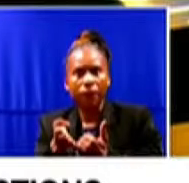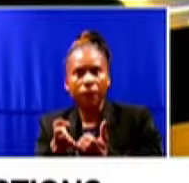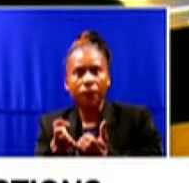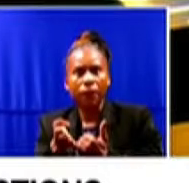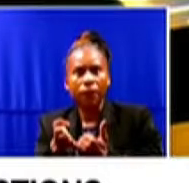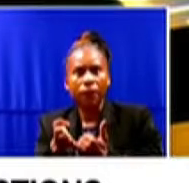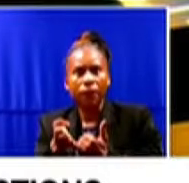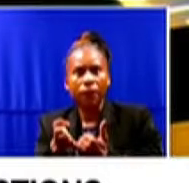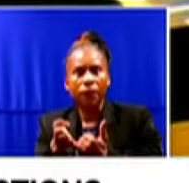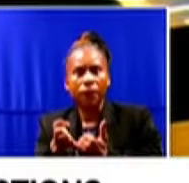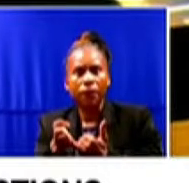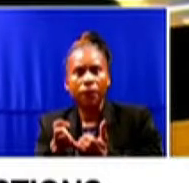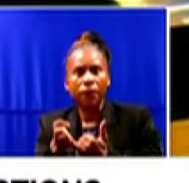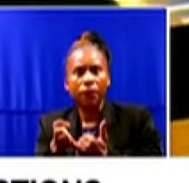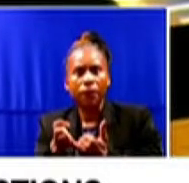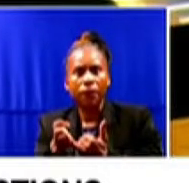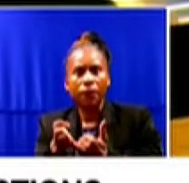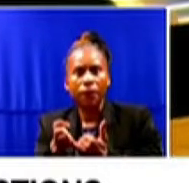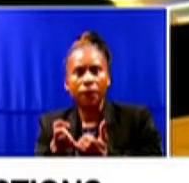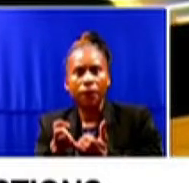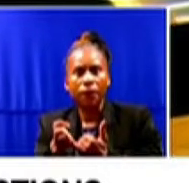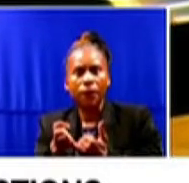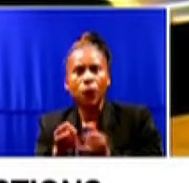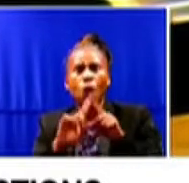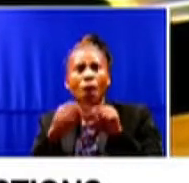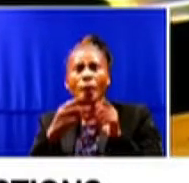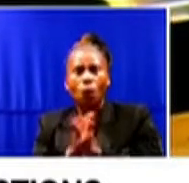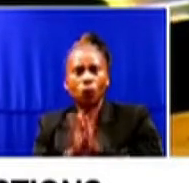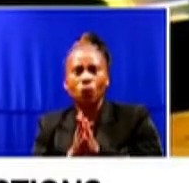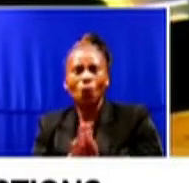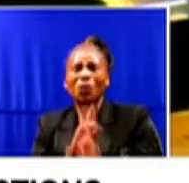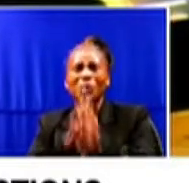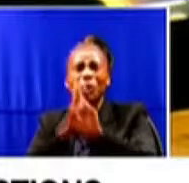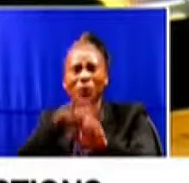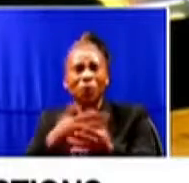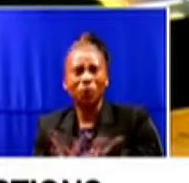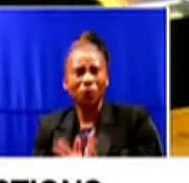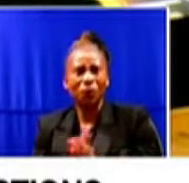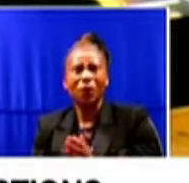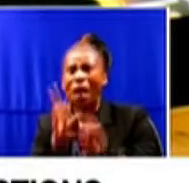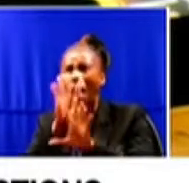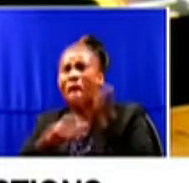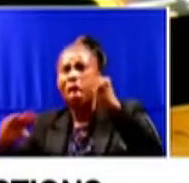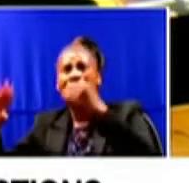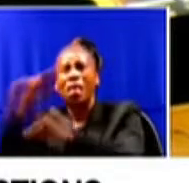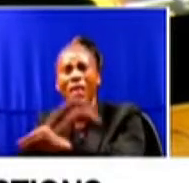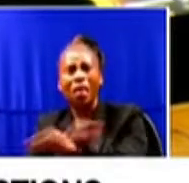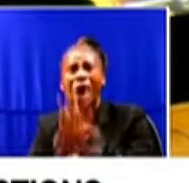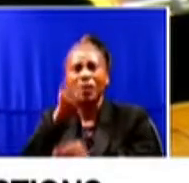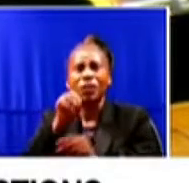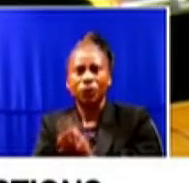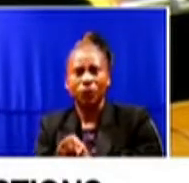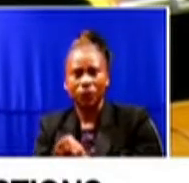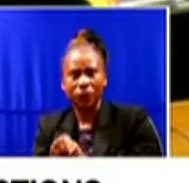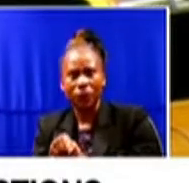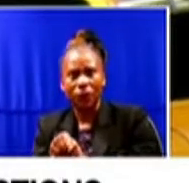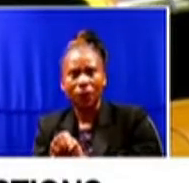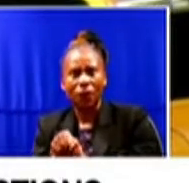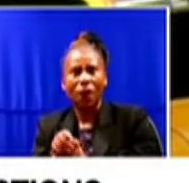with Delela and then you waffle there. That is what you did. And we're asking you, what do you do that? Why would Delela Parliament